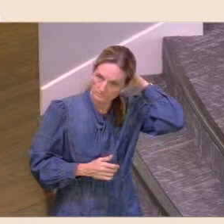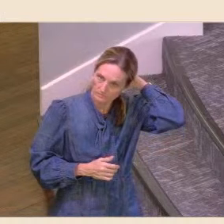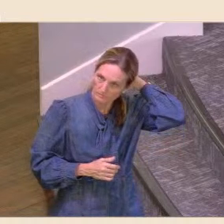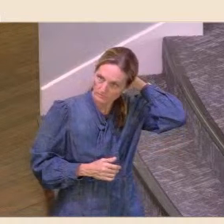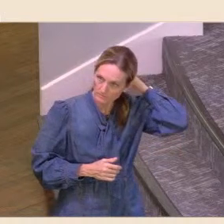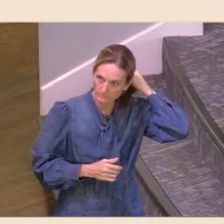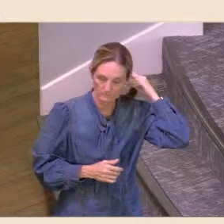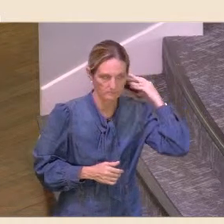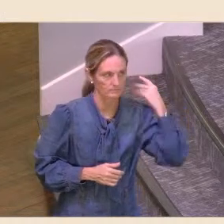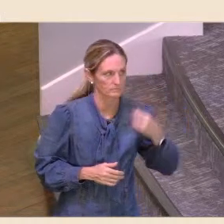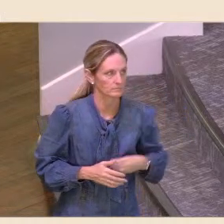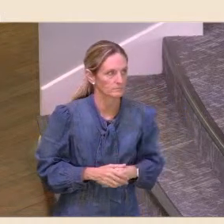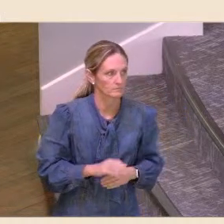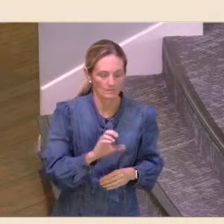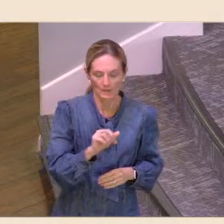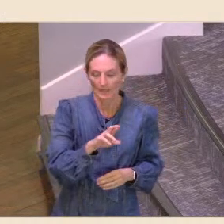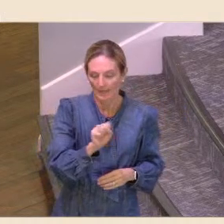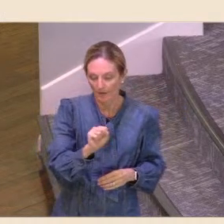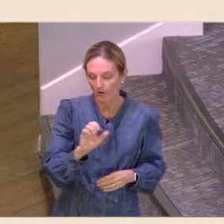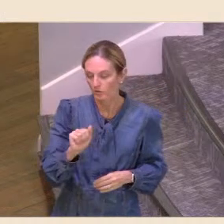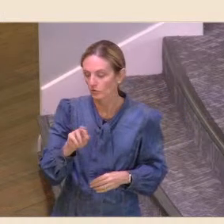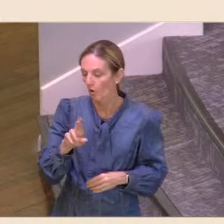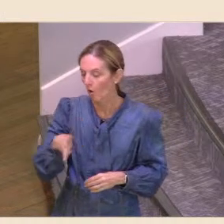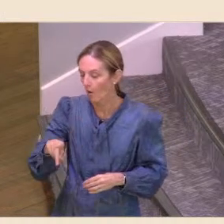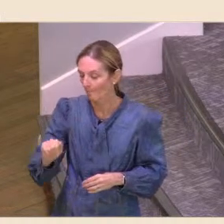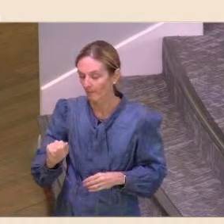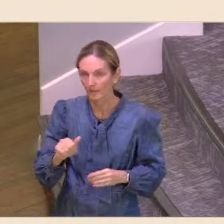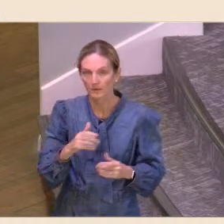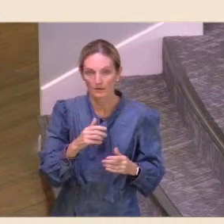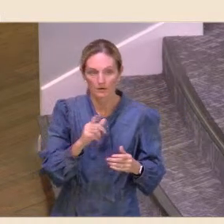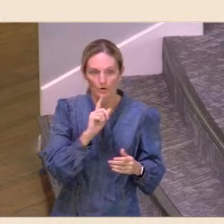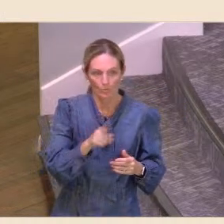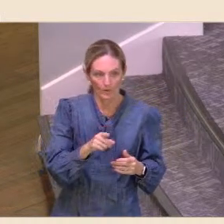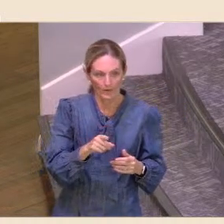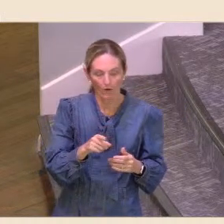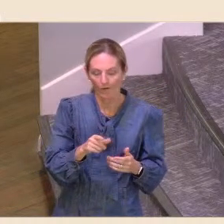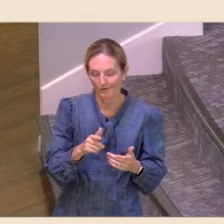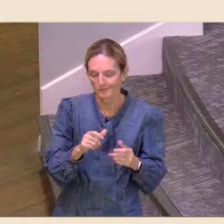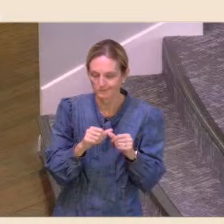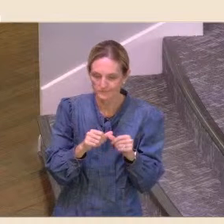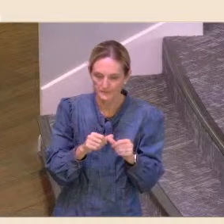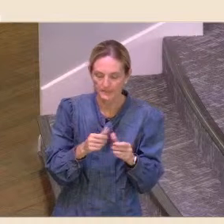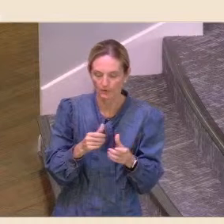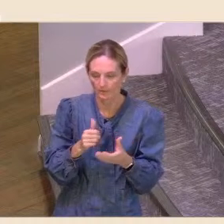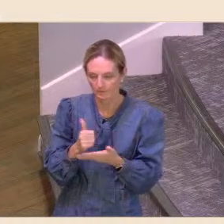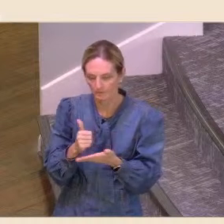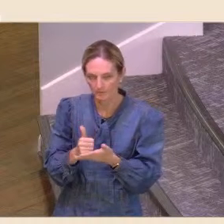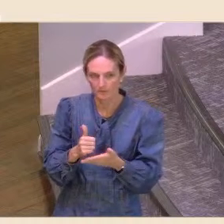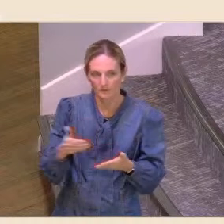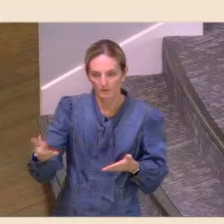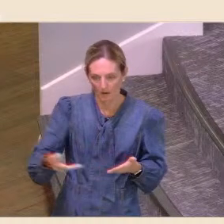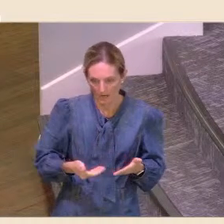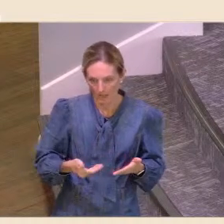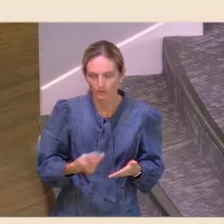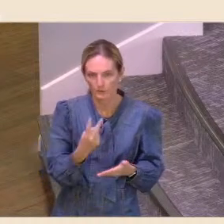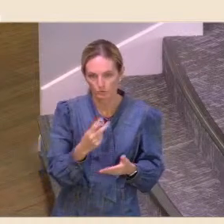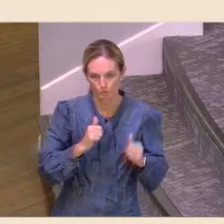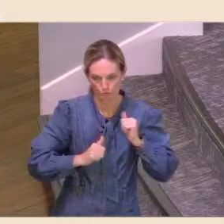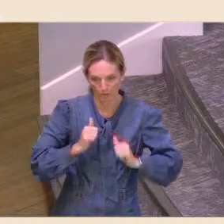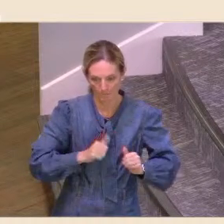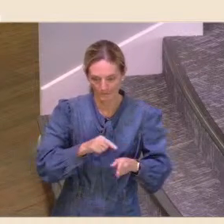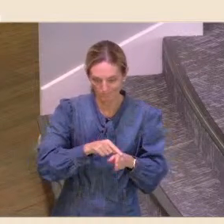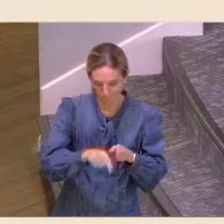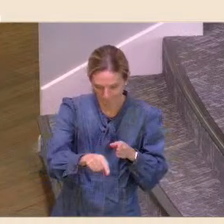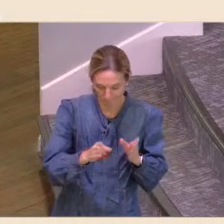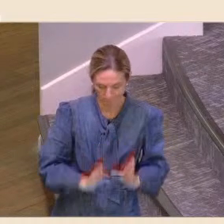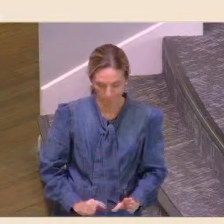From CARES and ARPA, we're continuing to fund. We hired this year 2 trauma-informed specialists that are doing some great work. We